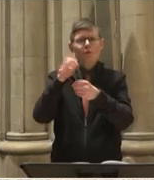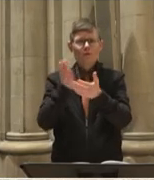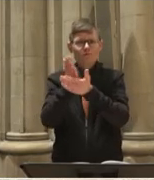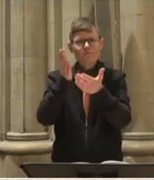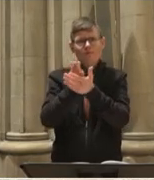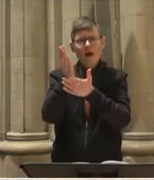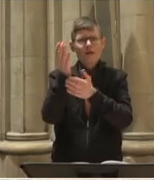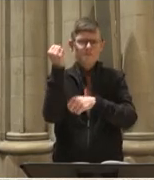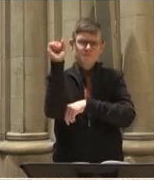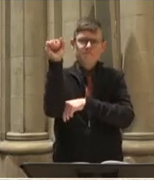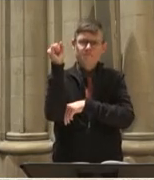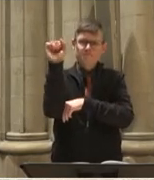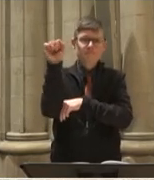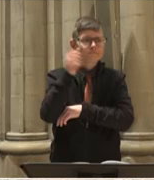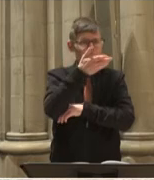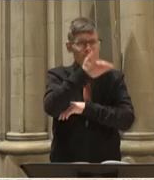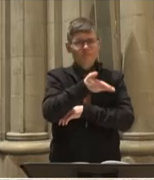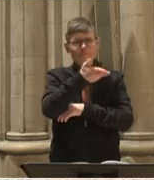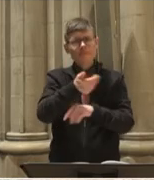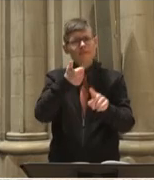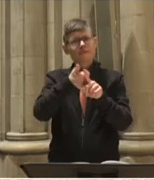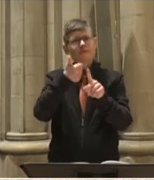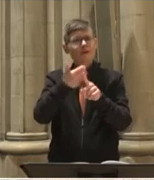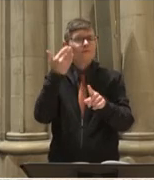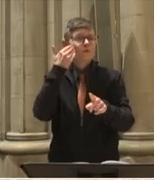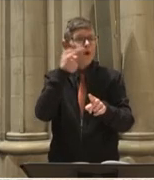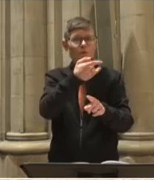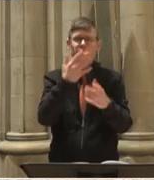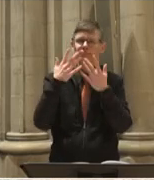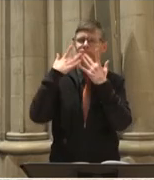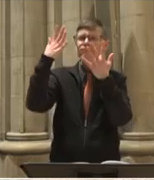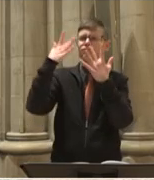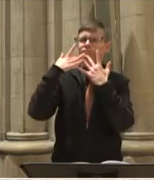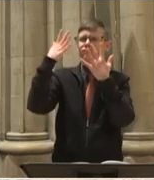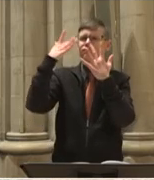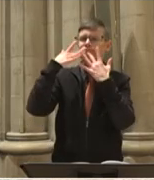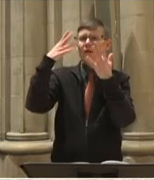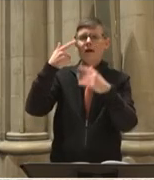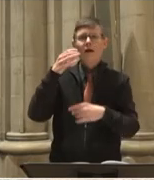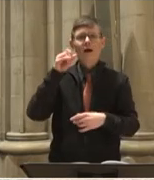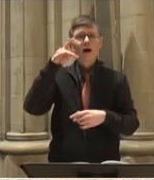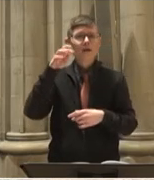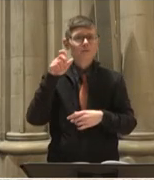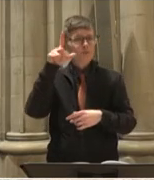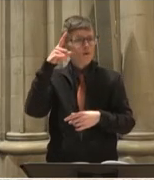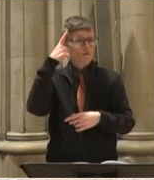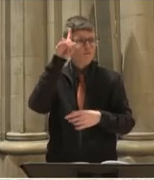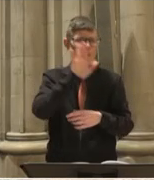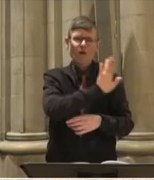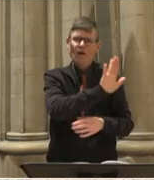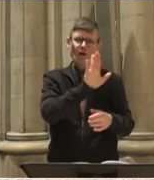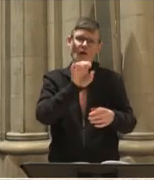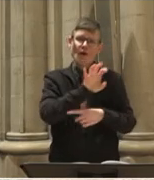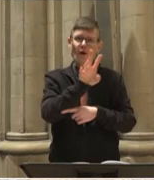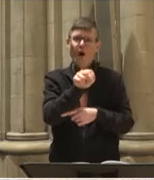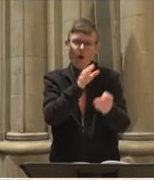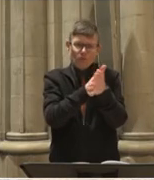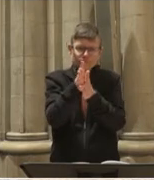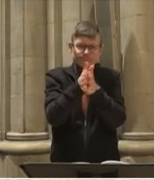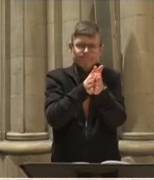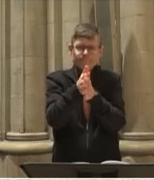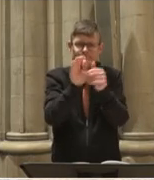Mississippi, and who was known actually for singing gospel songs to keep her going all along the